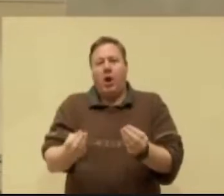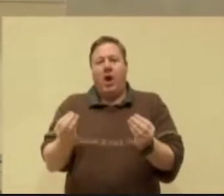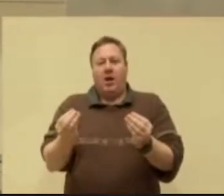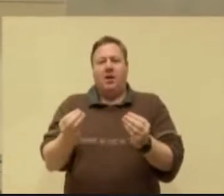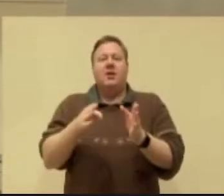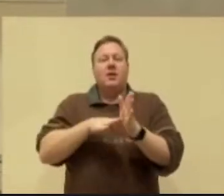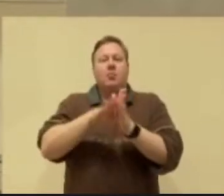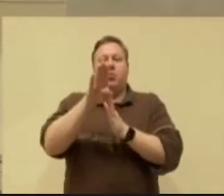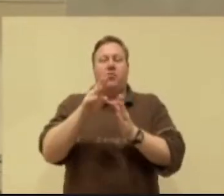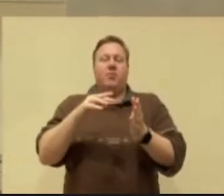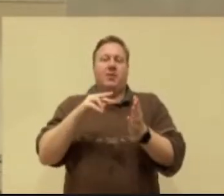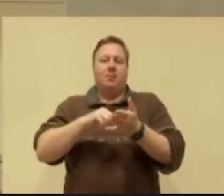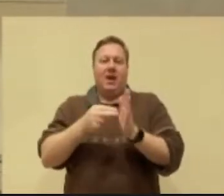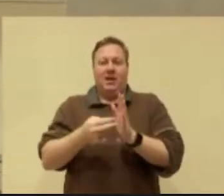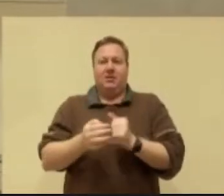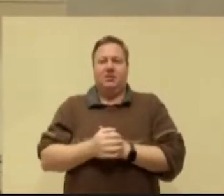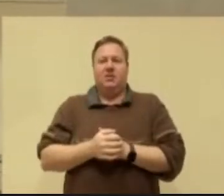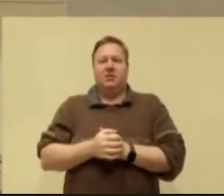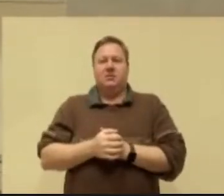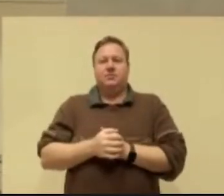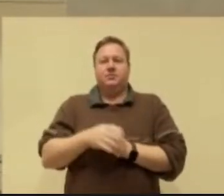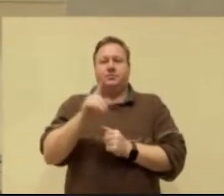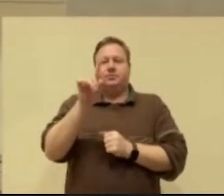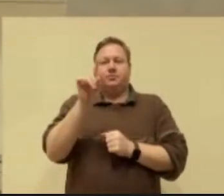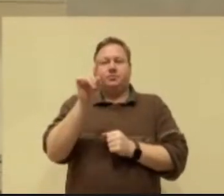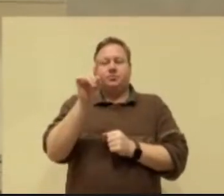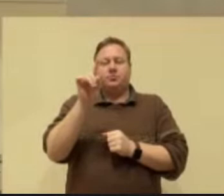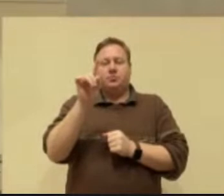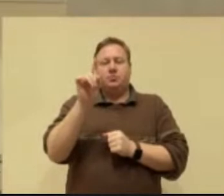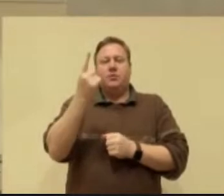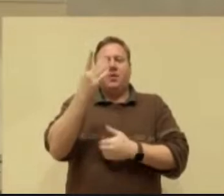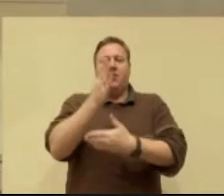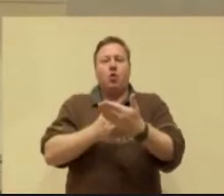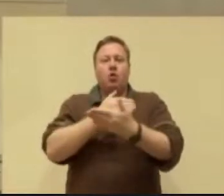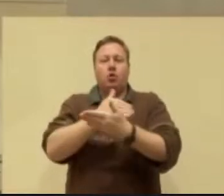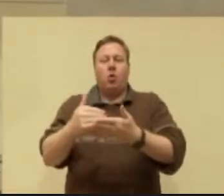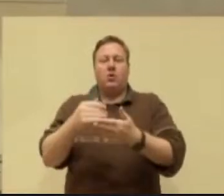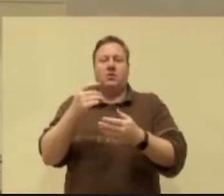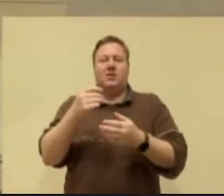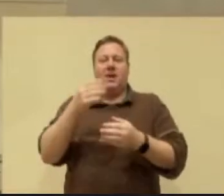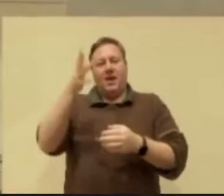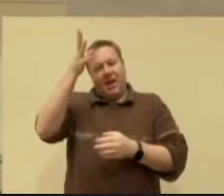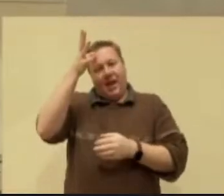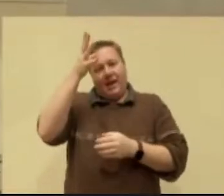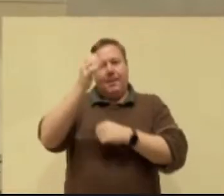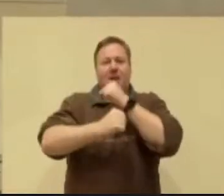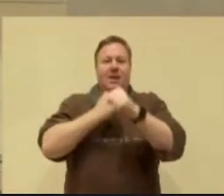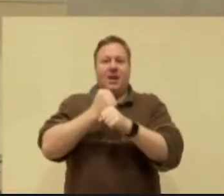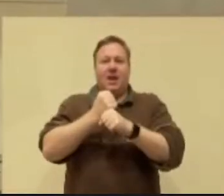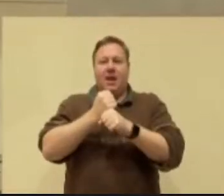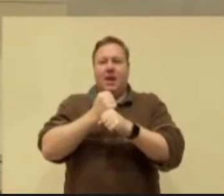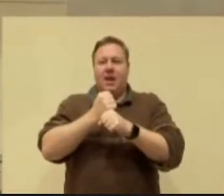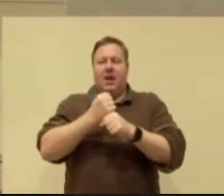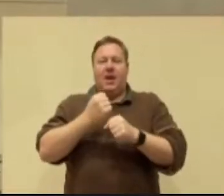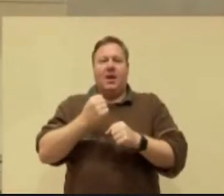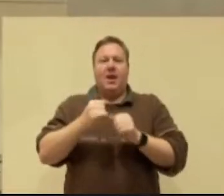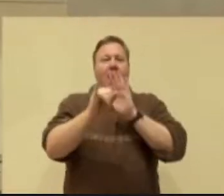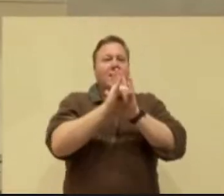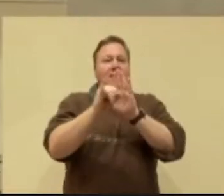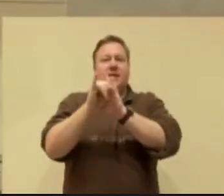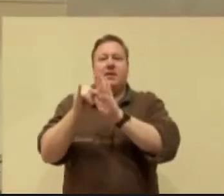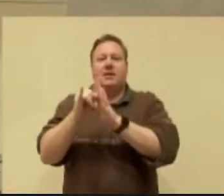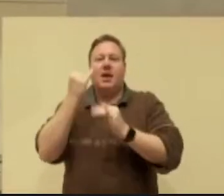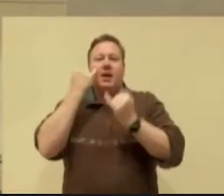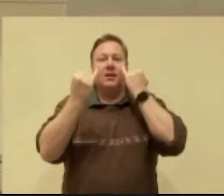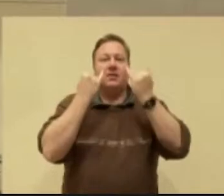during the first quarter of the financial year of the academic year we identified those learners and we identify them in the